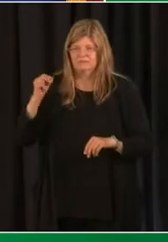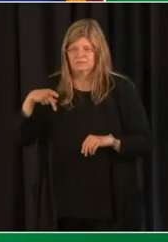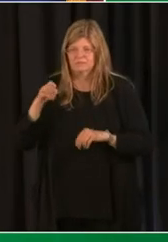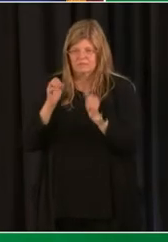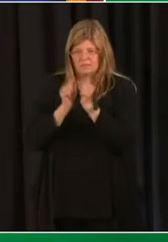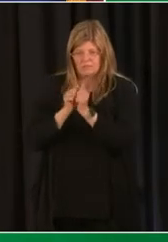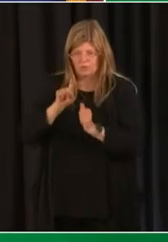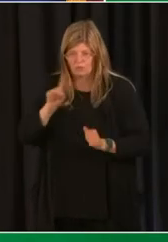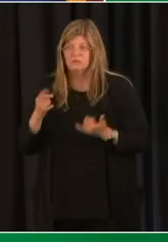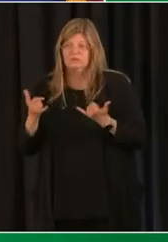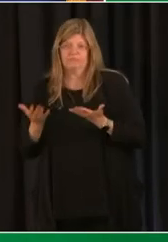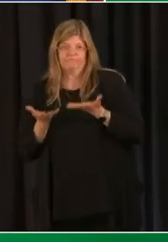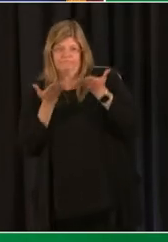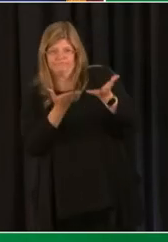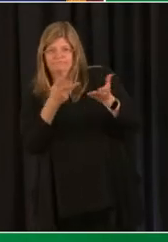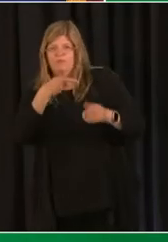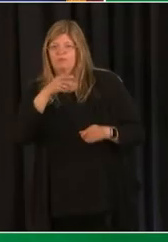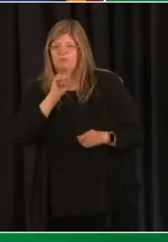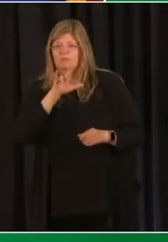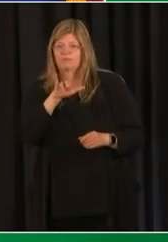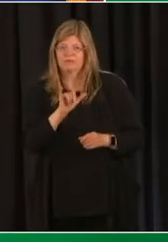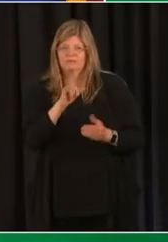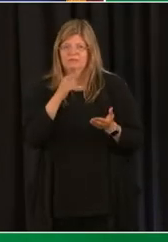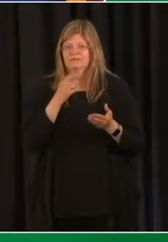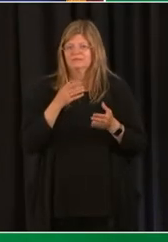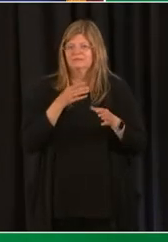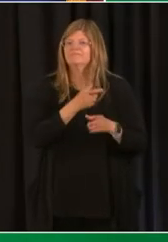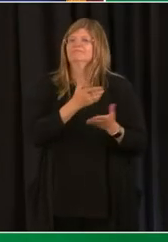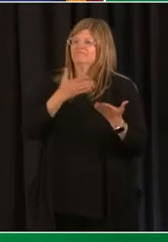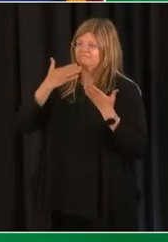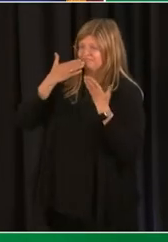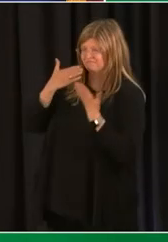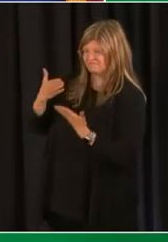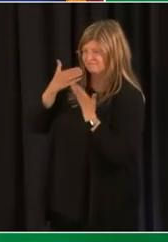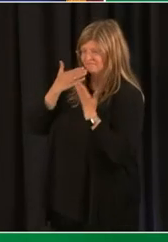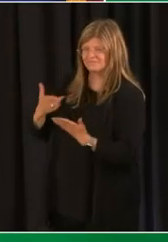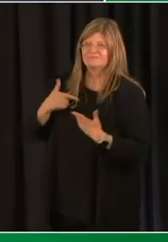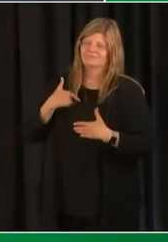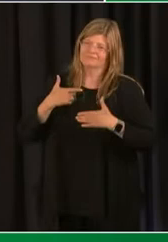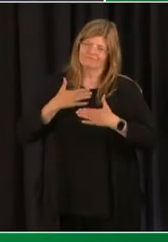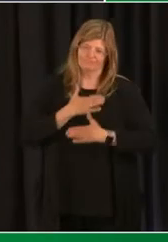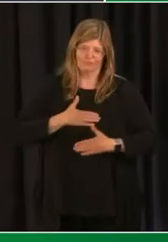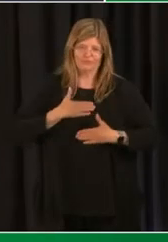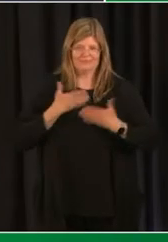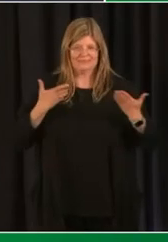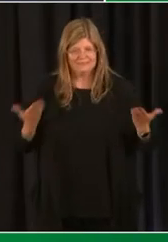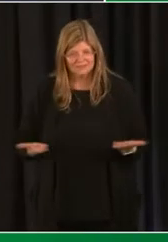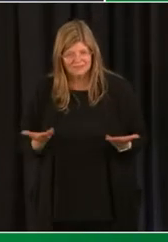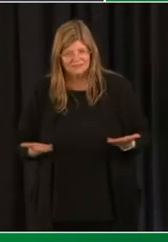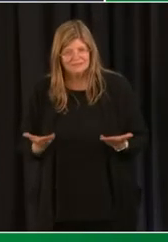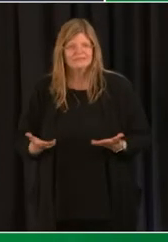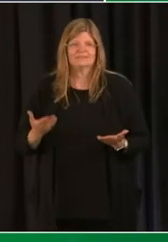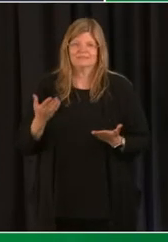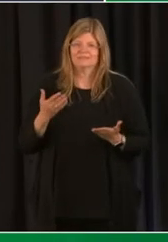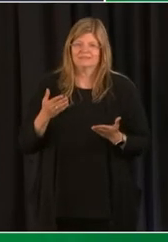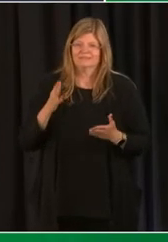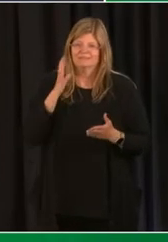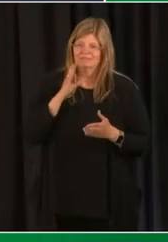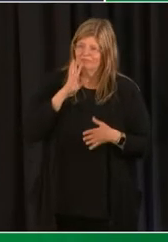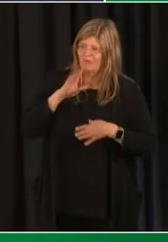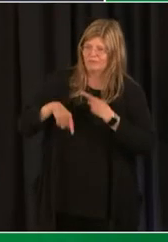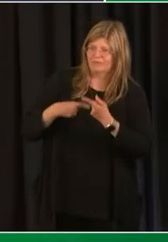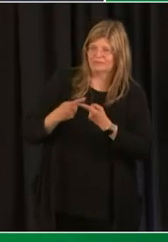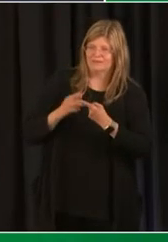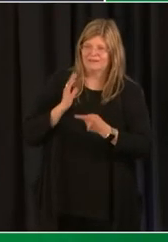conversation. Thank you so much, Deputy Mayor. Appreciate it very much, and delighted to be here again to talk about the newest of our